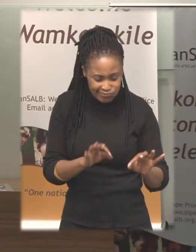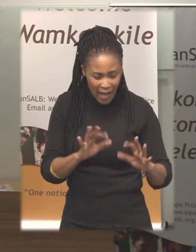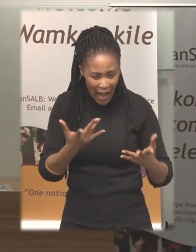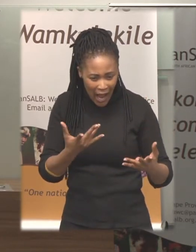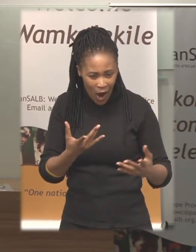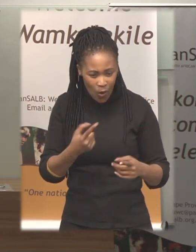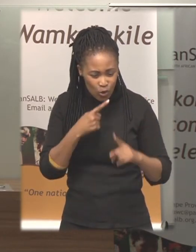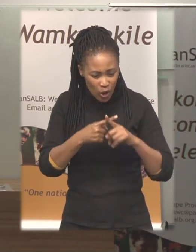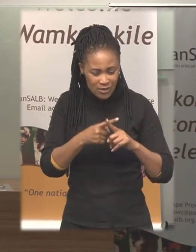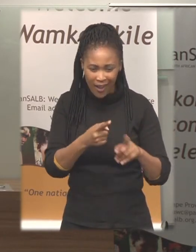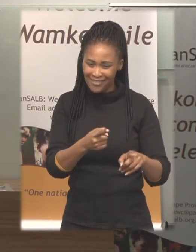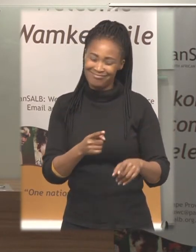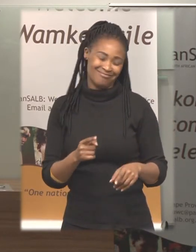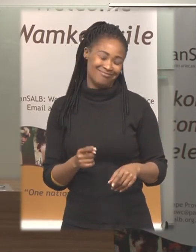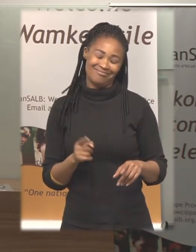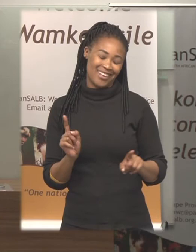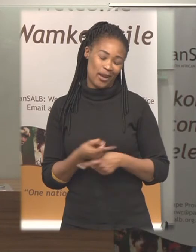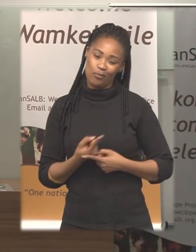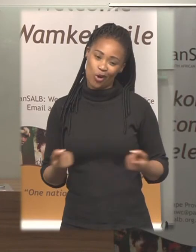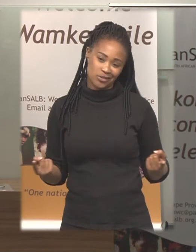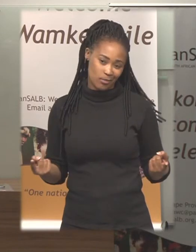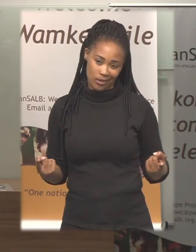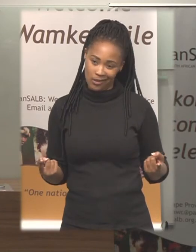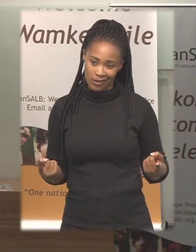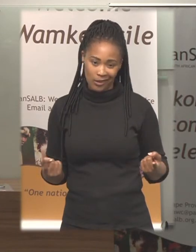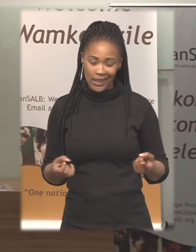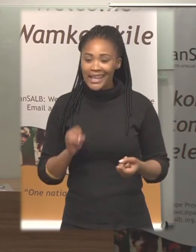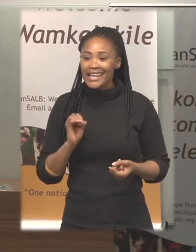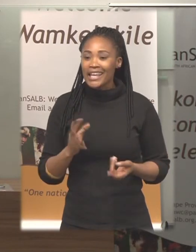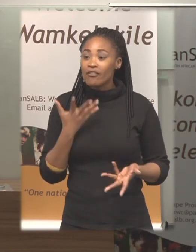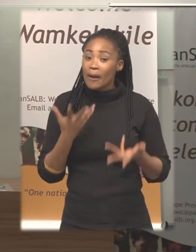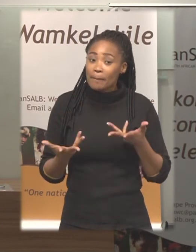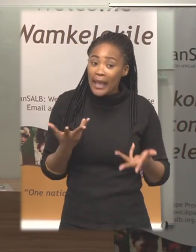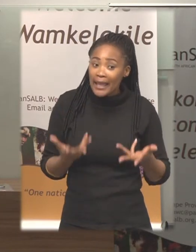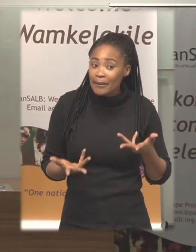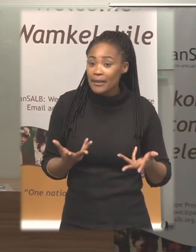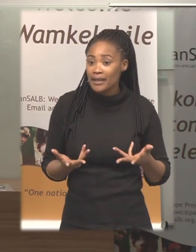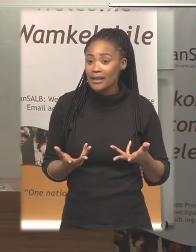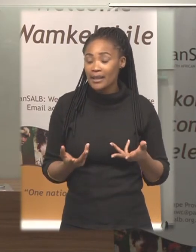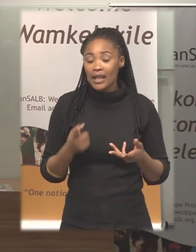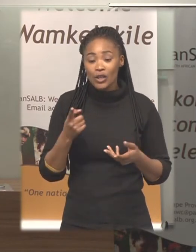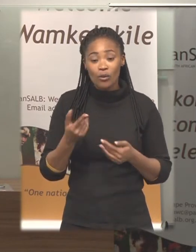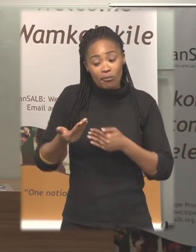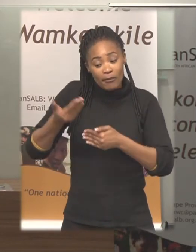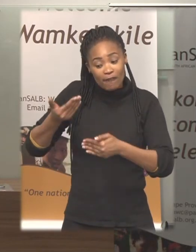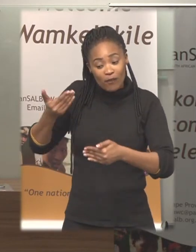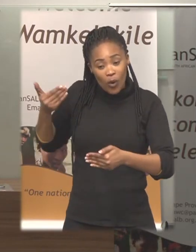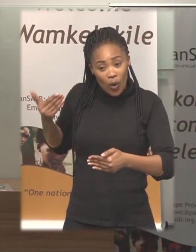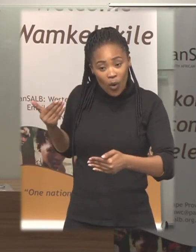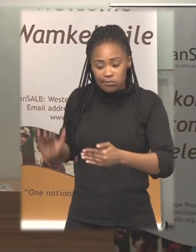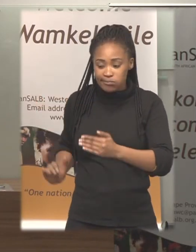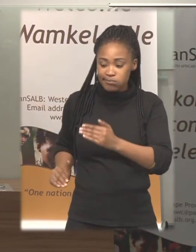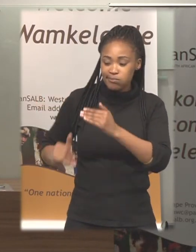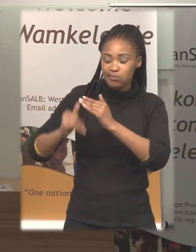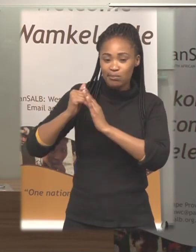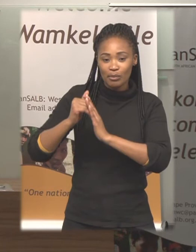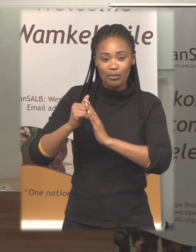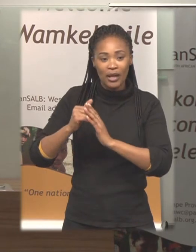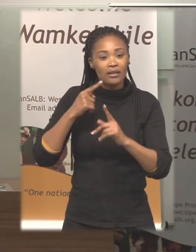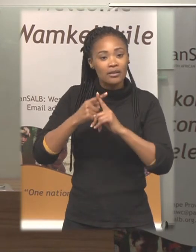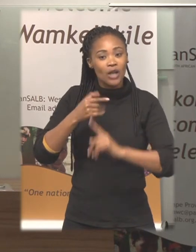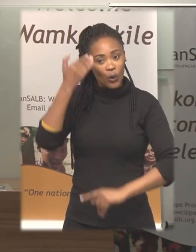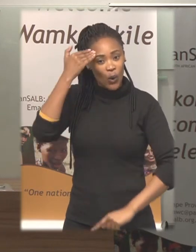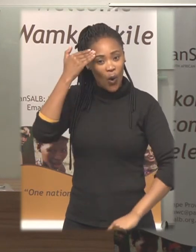in with that proficiency, your African language speakers will already be advantaged because they've got that in terms of coming in, and